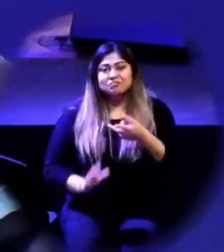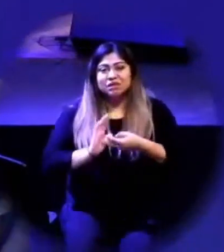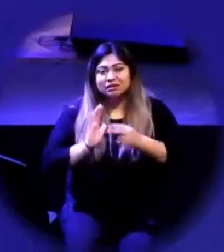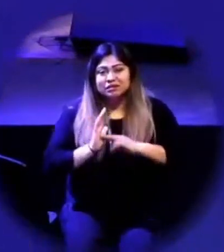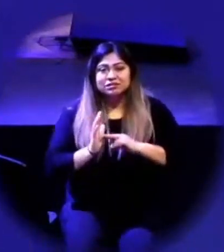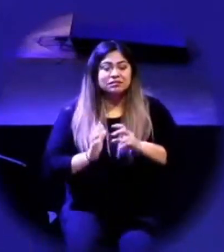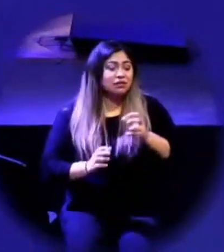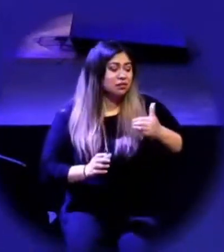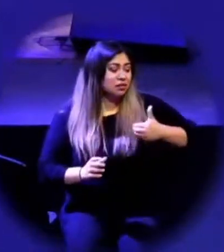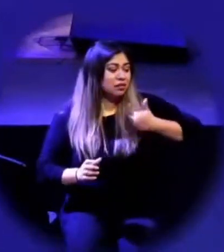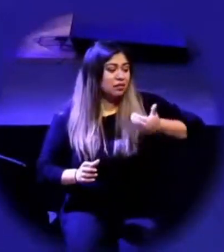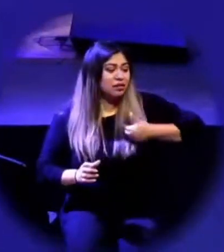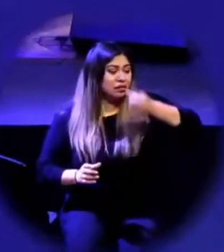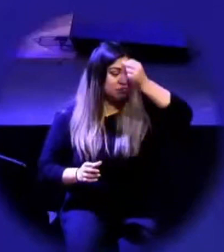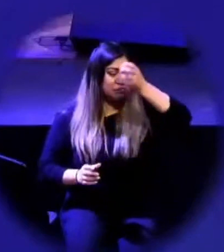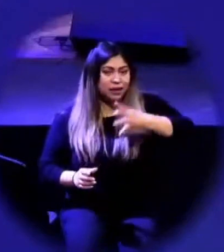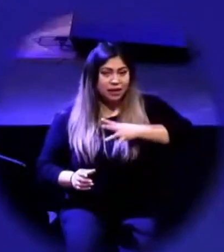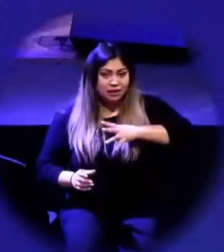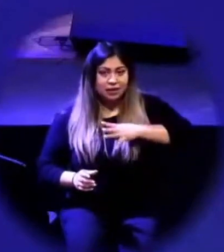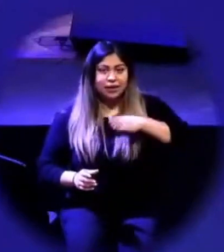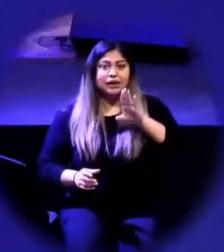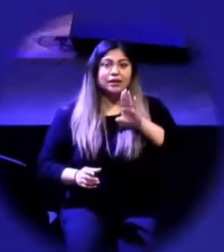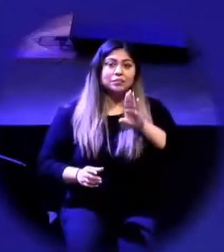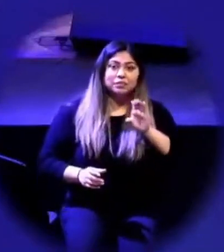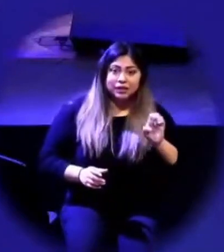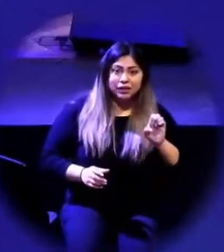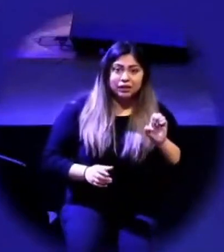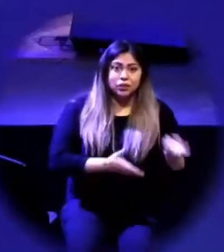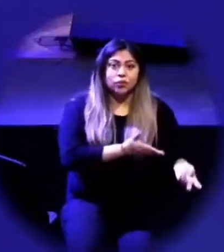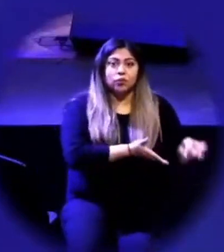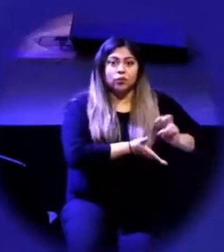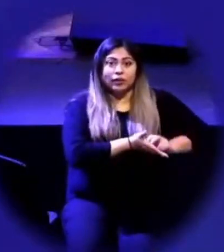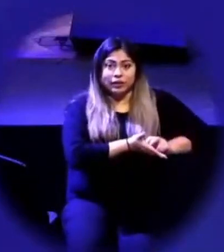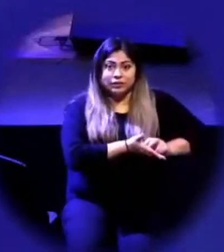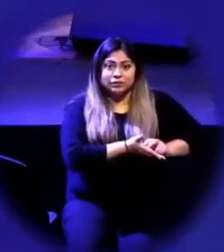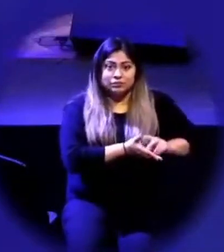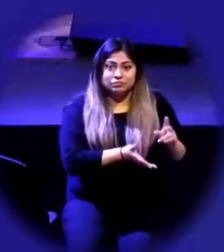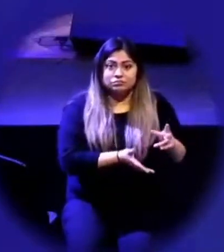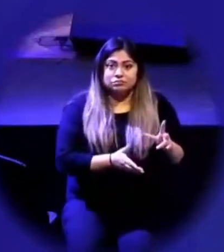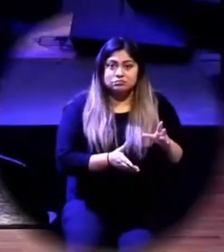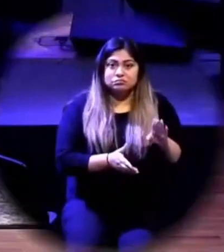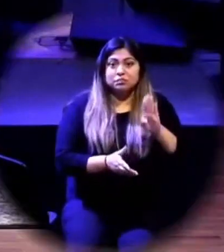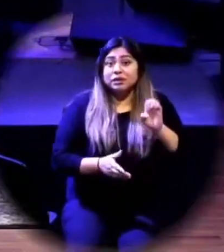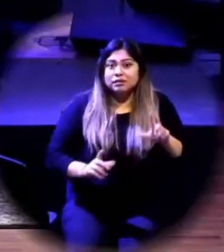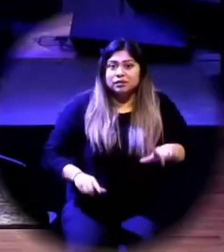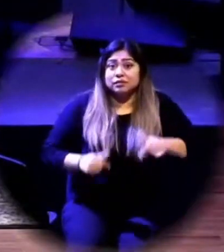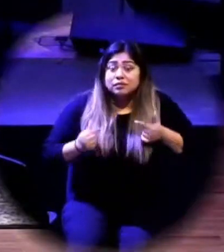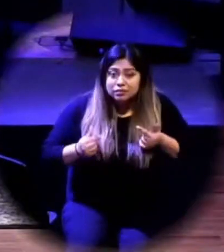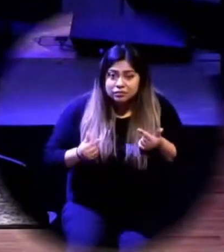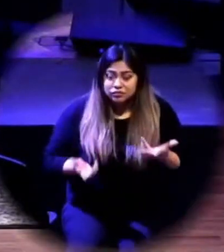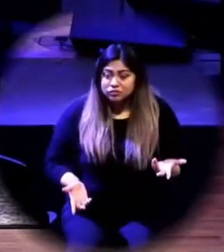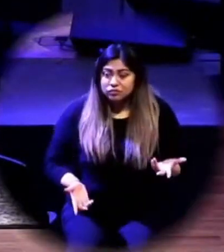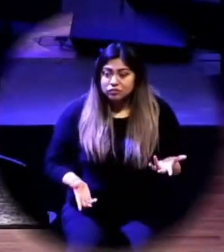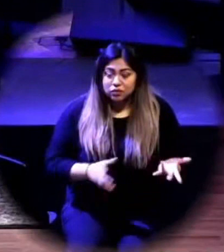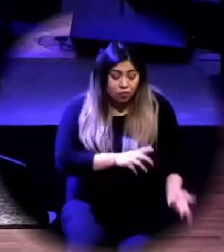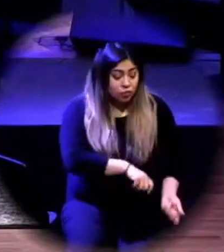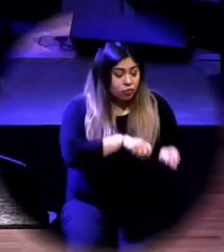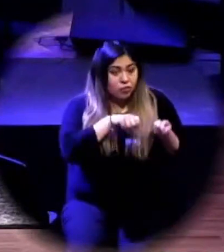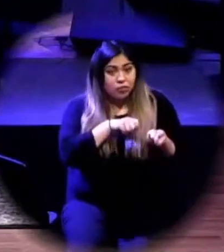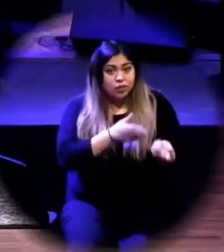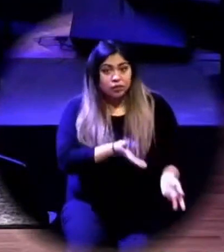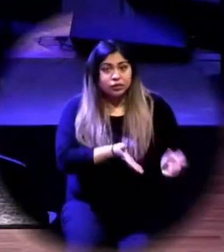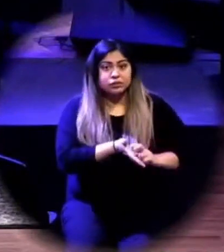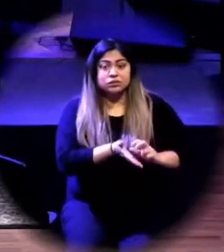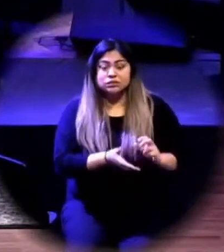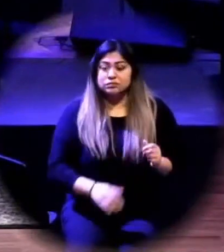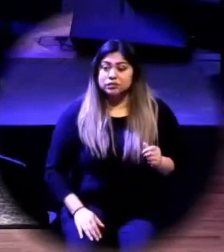because that's the way the Greek speaks, but it's really a word, the same word that really gets used for resurrection, rise up. And it says,